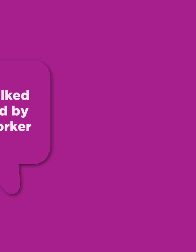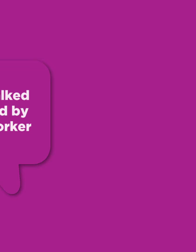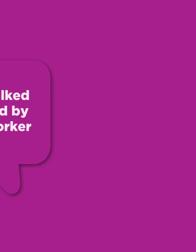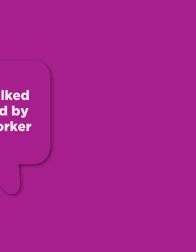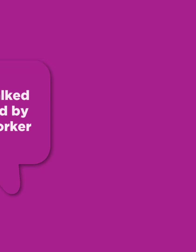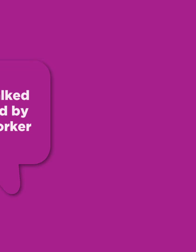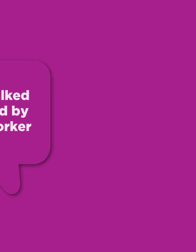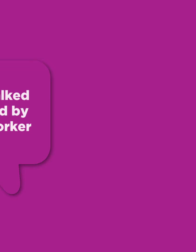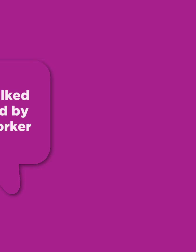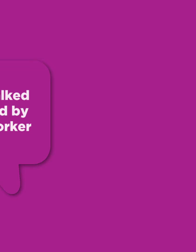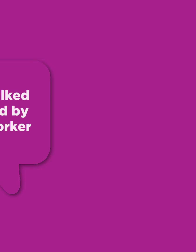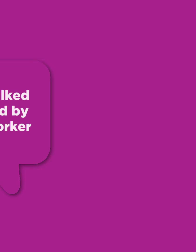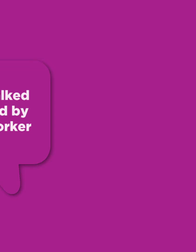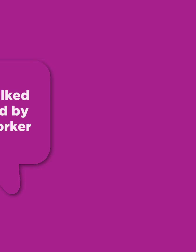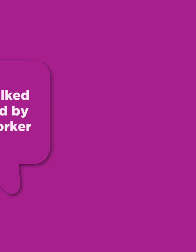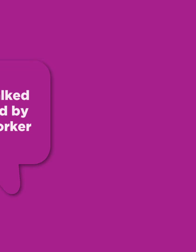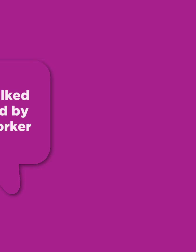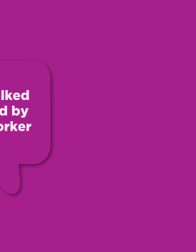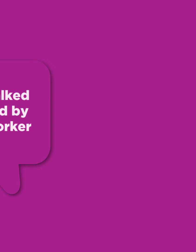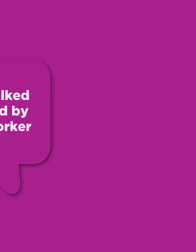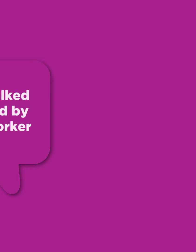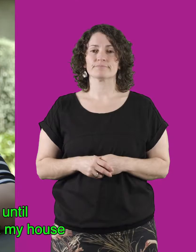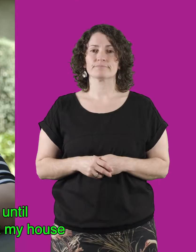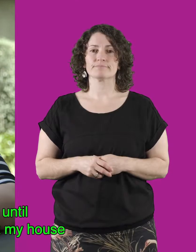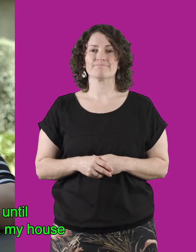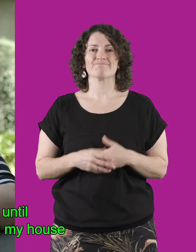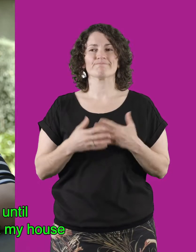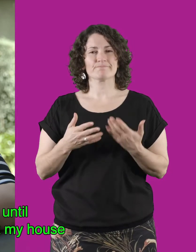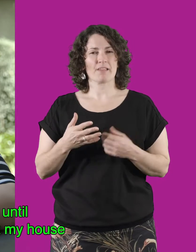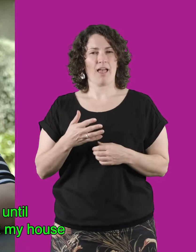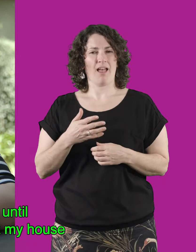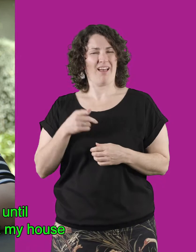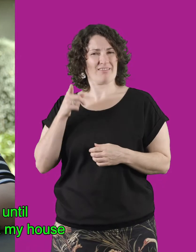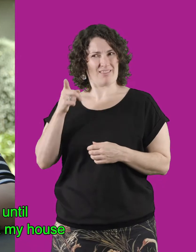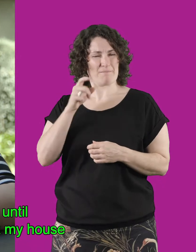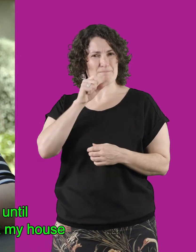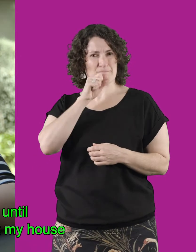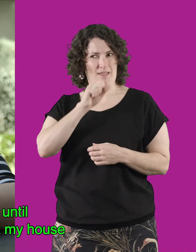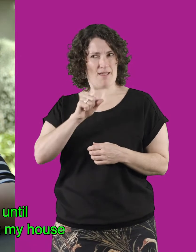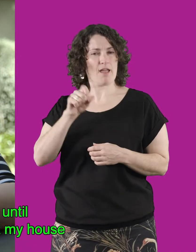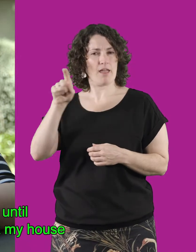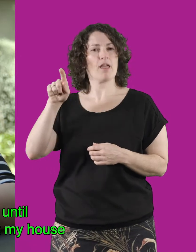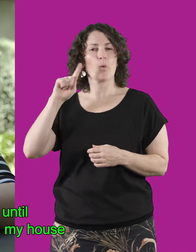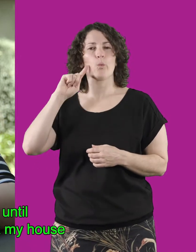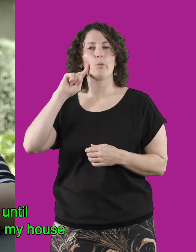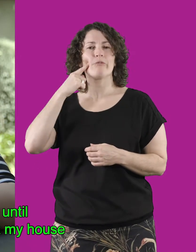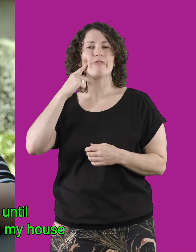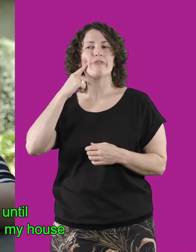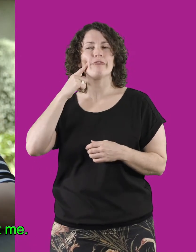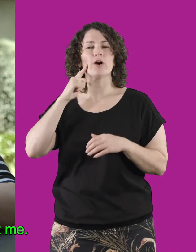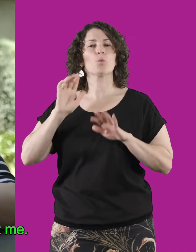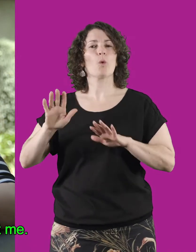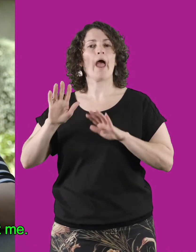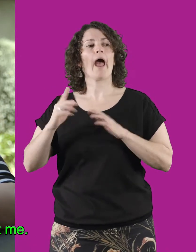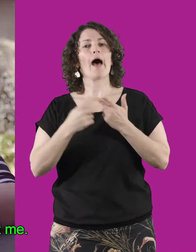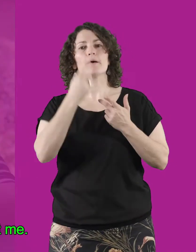Sam was stalked and harassed by a support worker. He would wait until there was nobody at my house